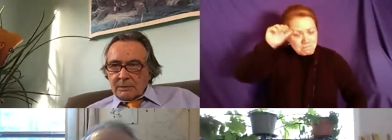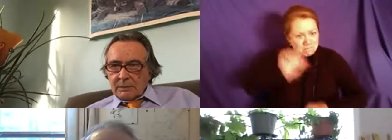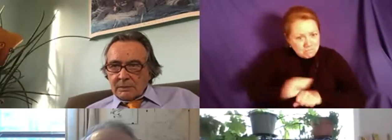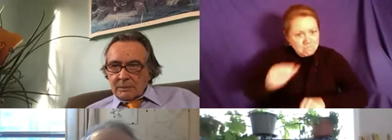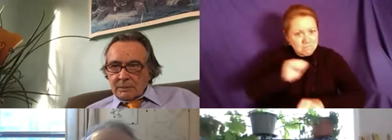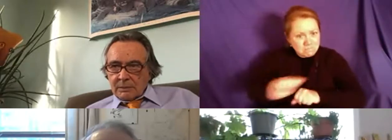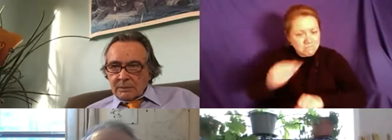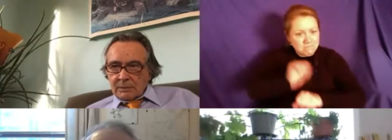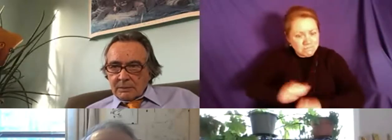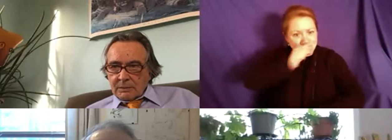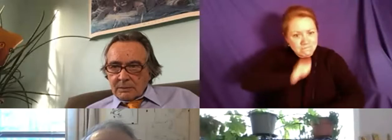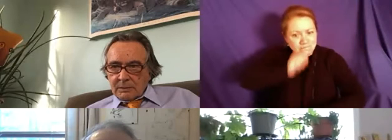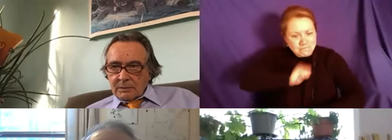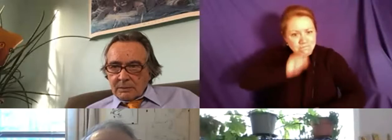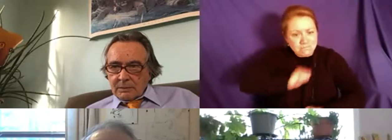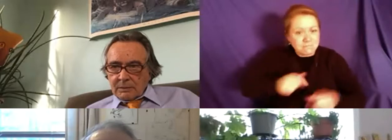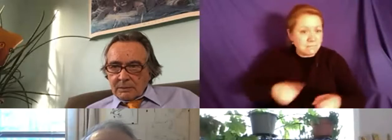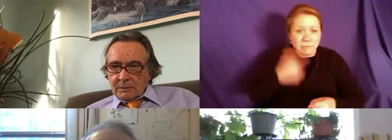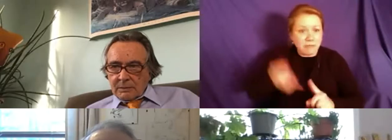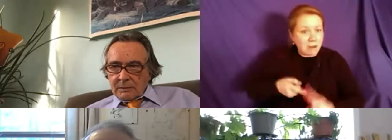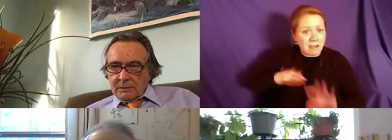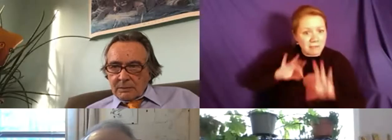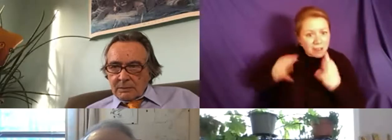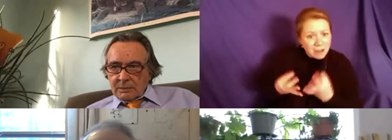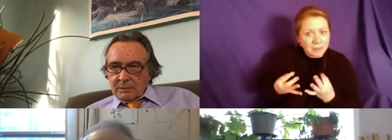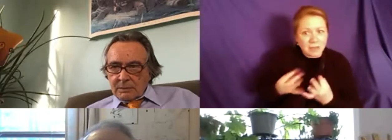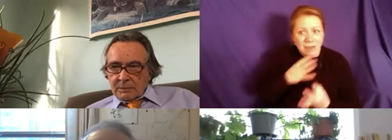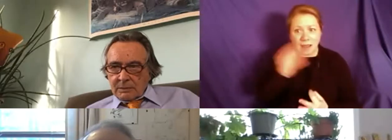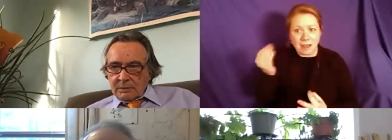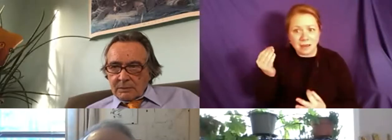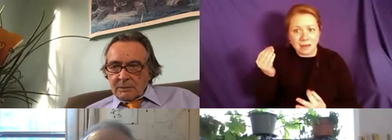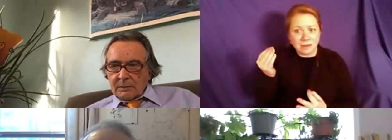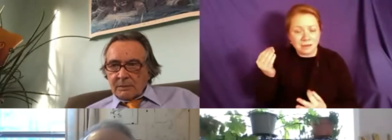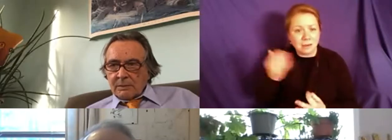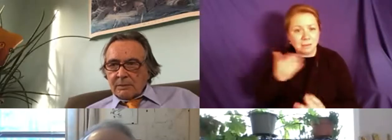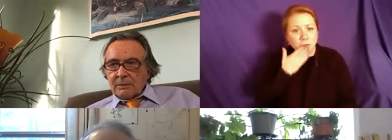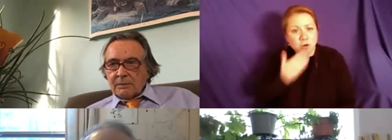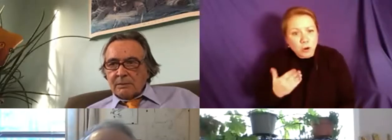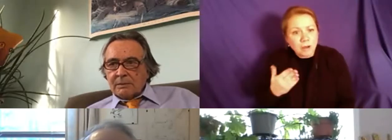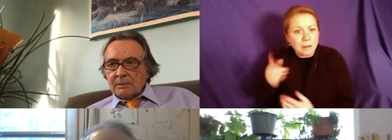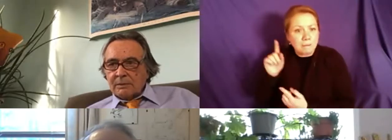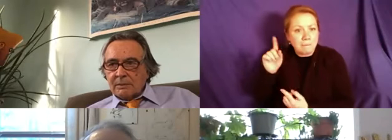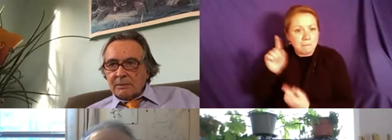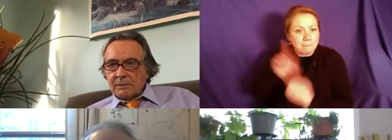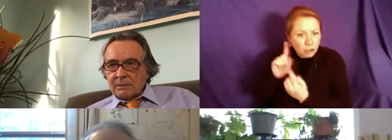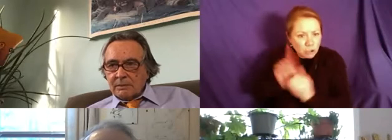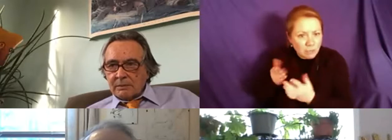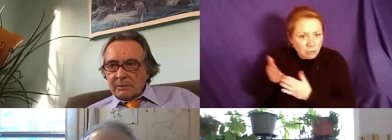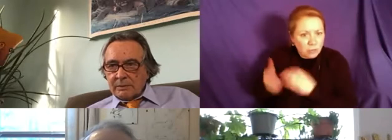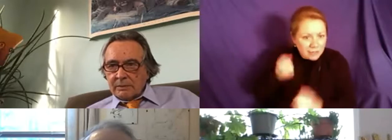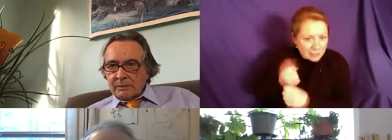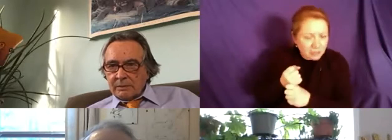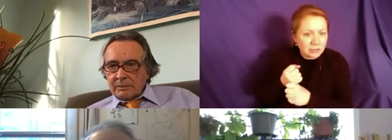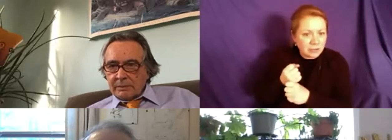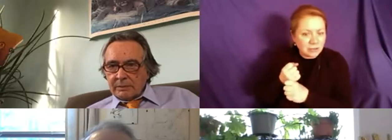from, you know, family and you know, some very good mentorship over the years that,